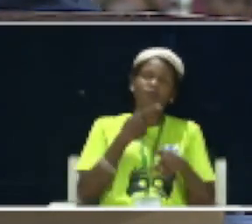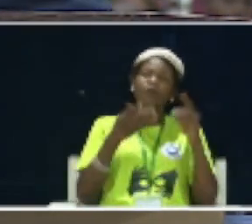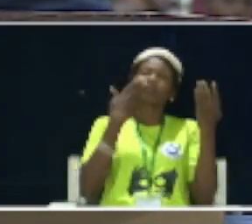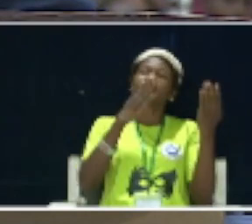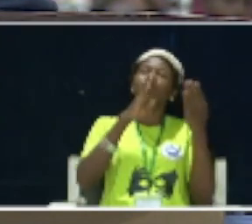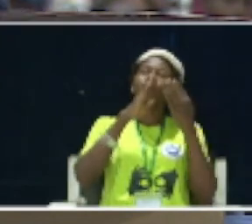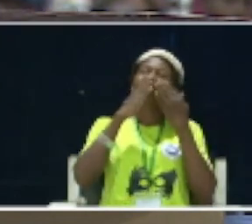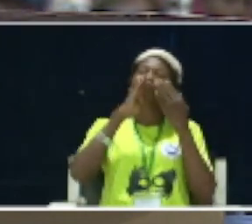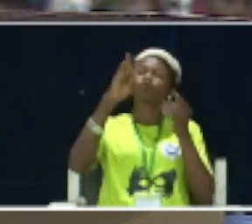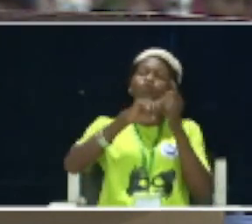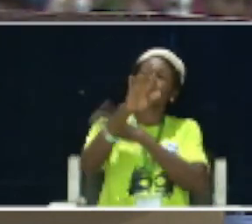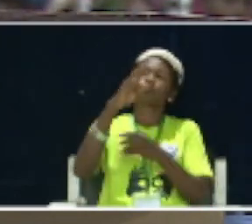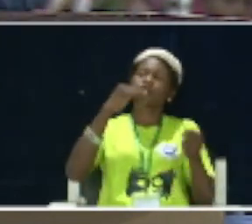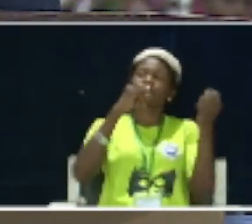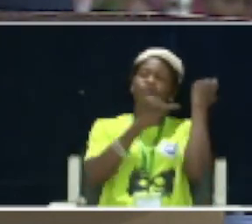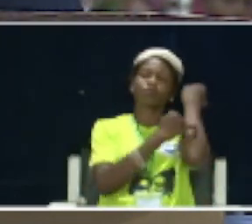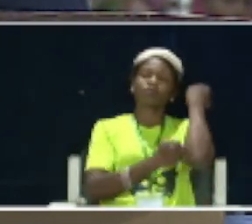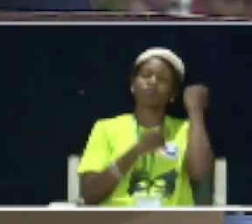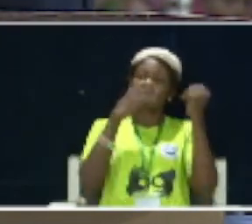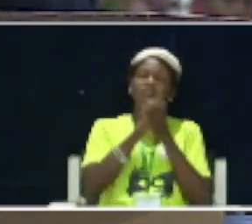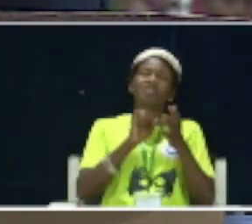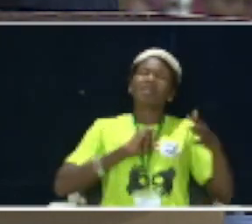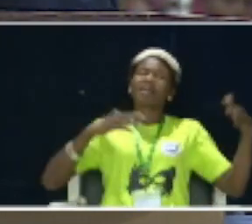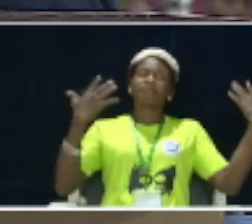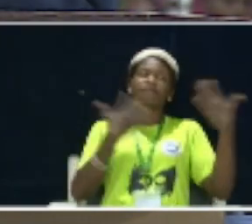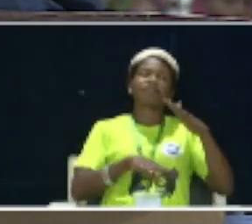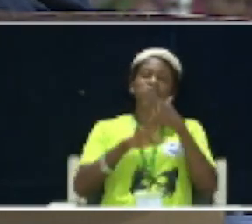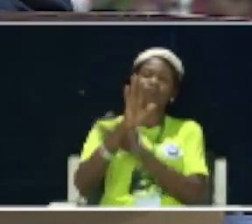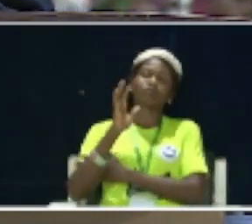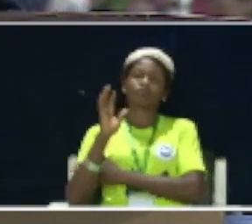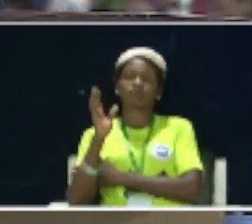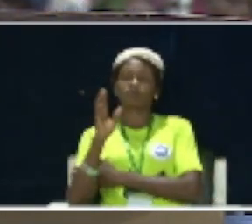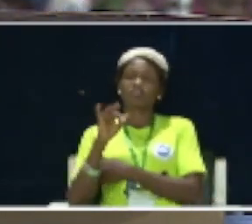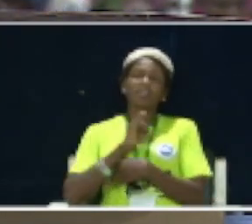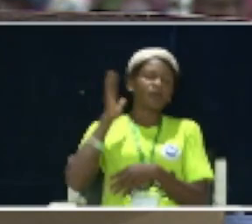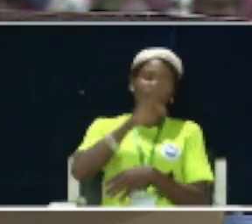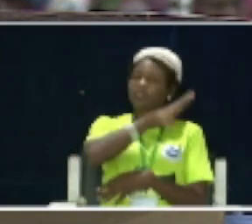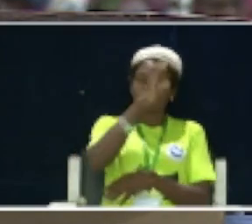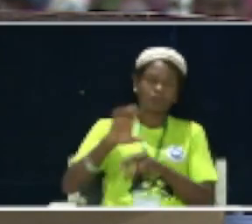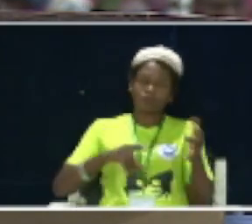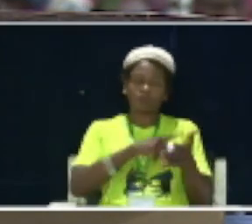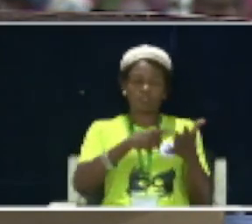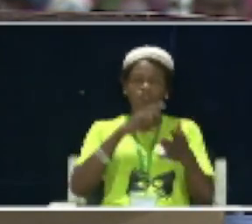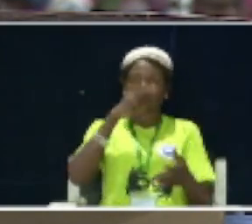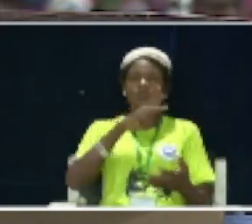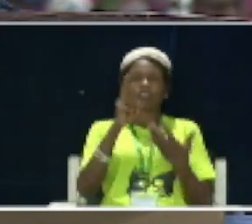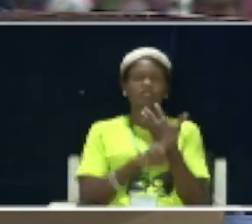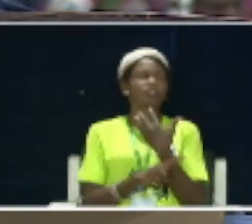God, Joseph said, I fear God. I will not do this wickedness.